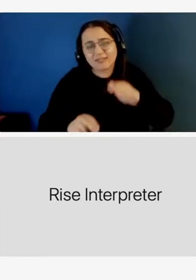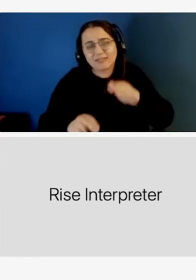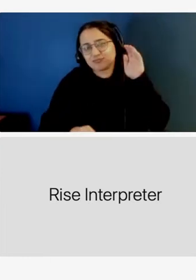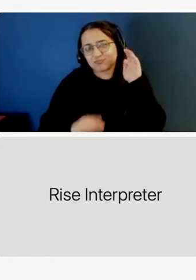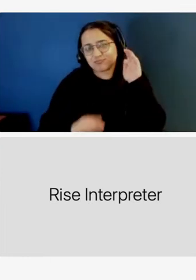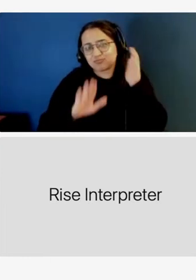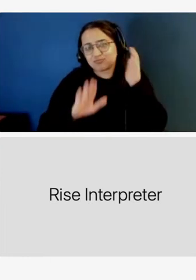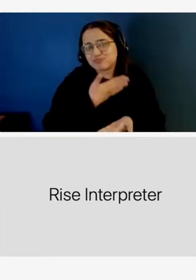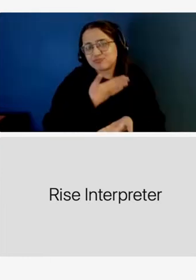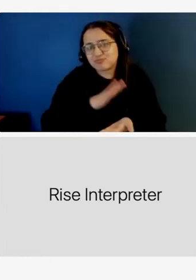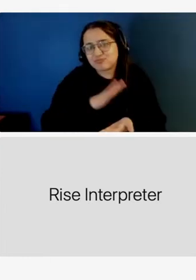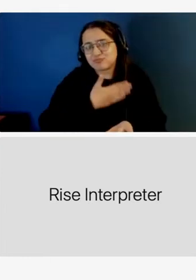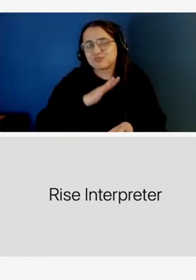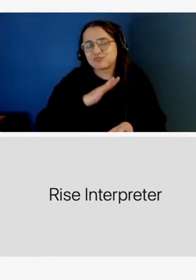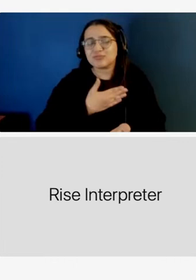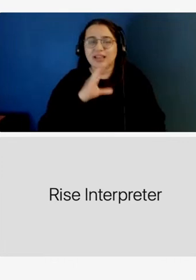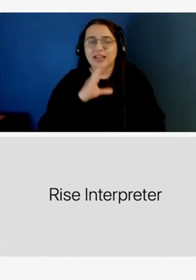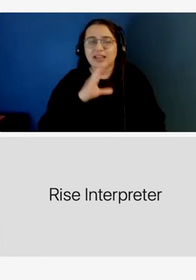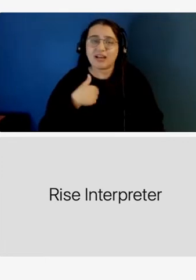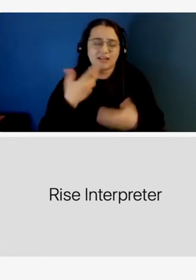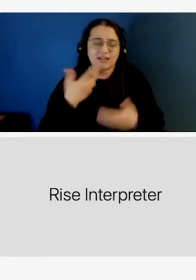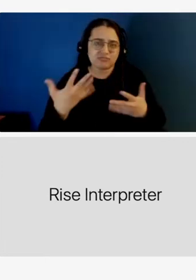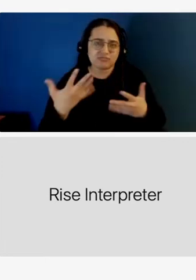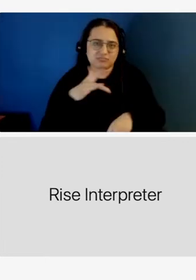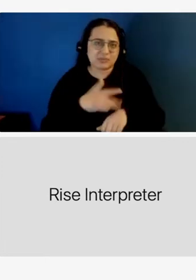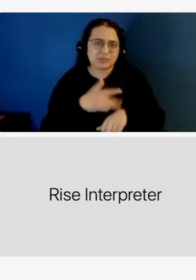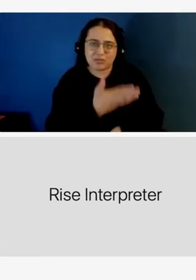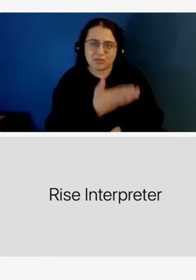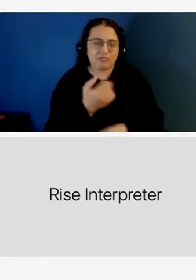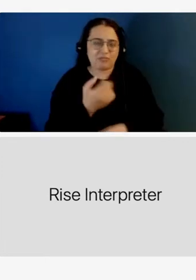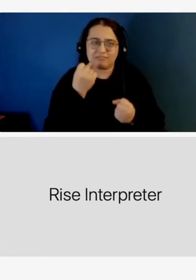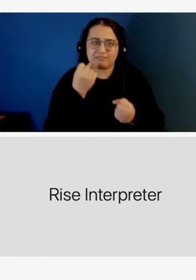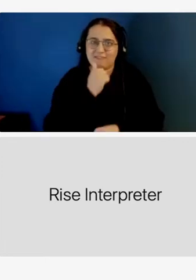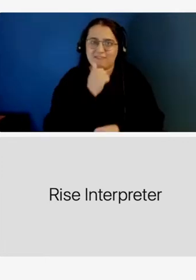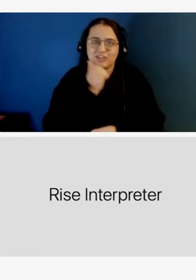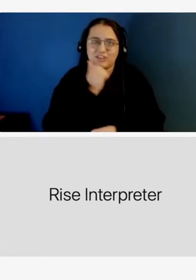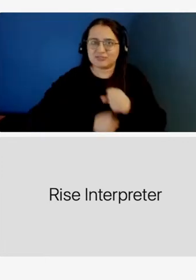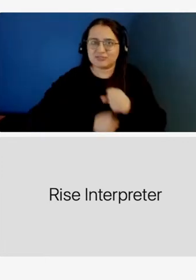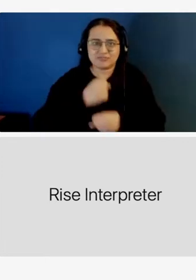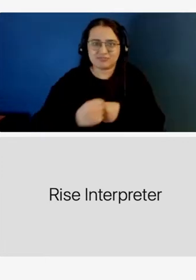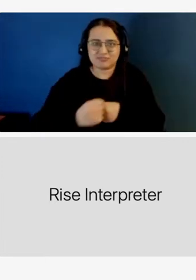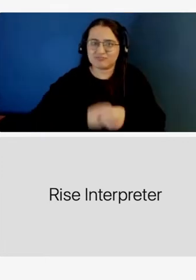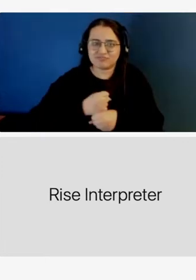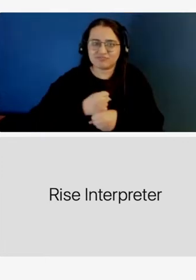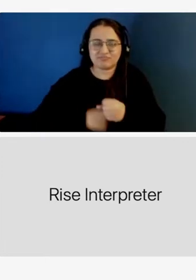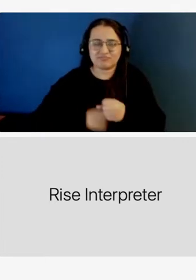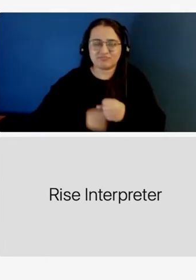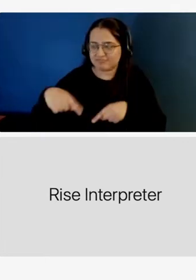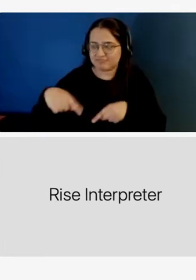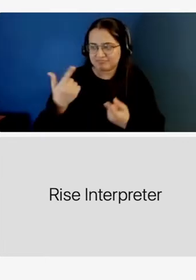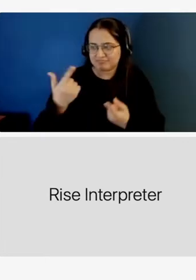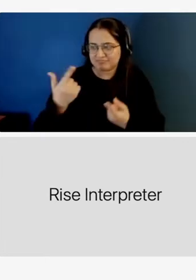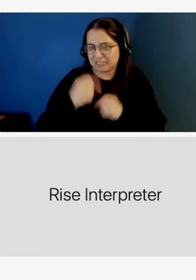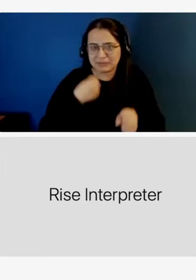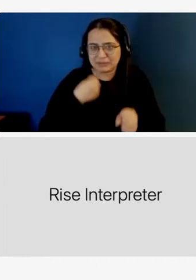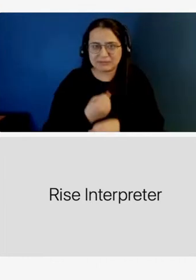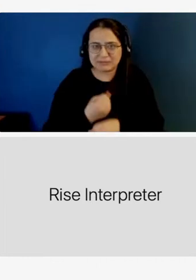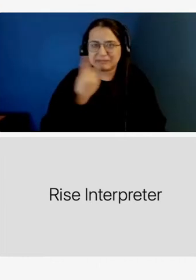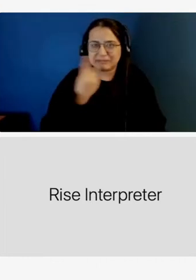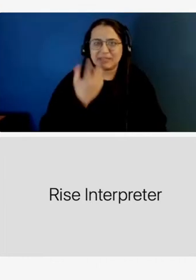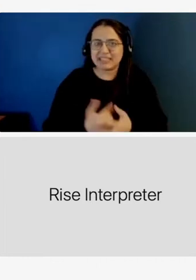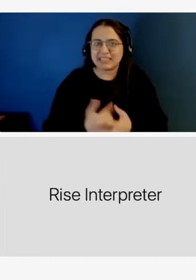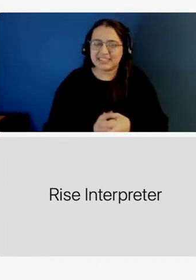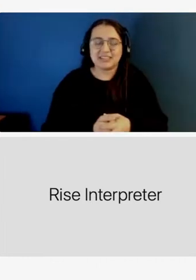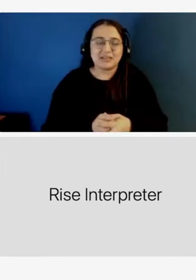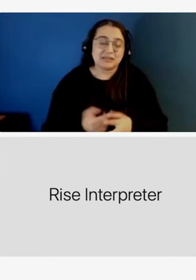and I've been there pretty much every year for the last 10 something years. But so it's an awesome event. So